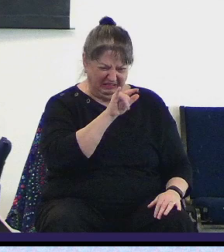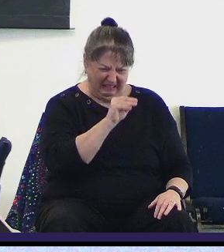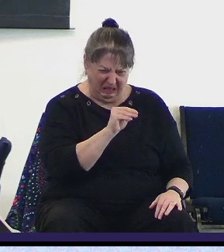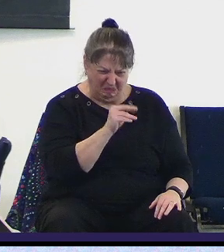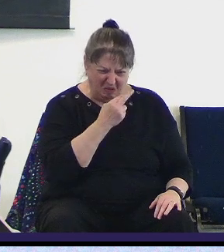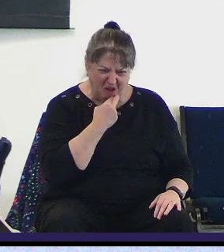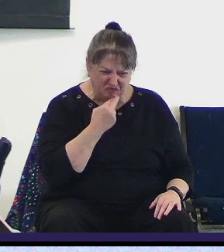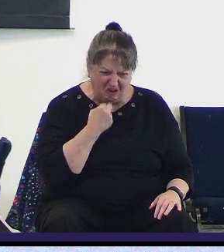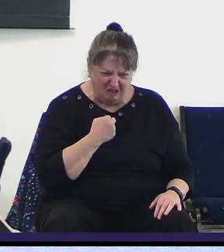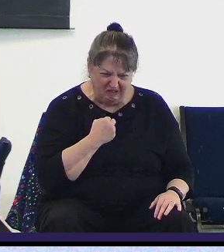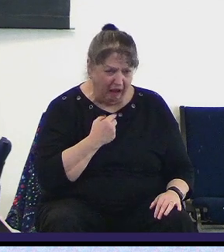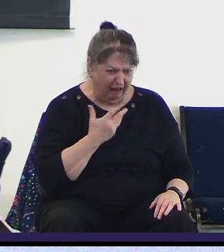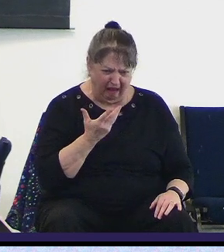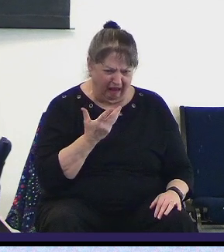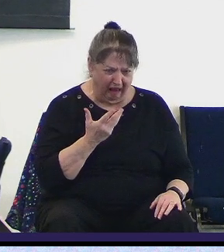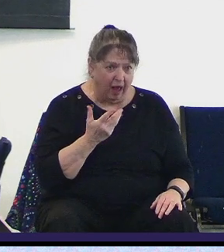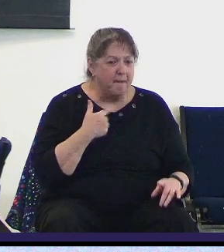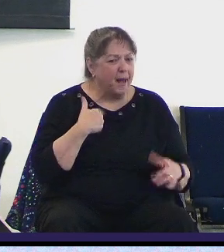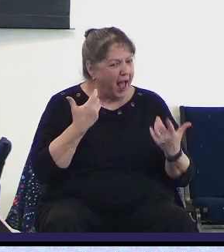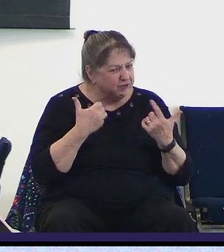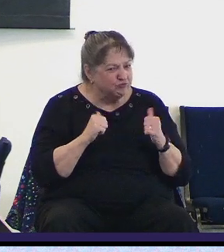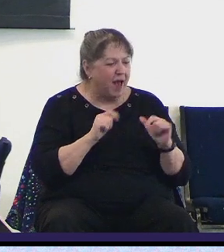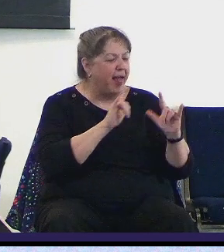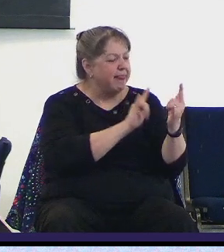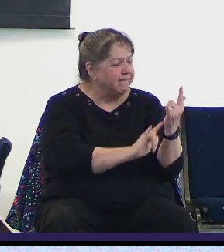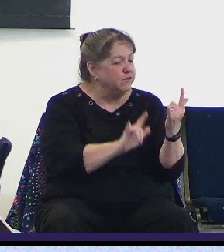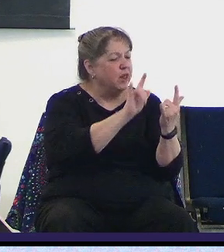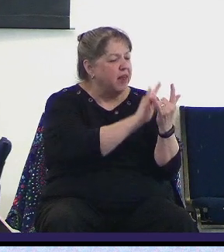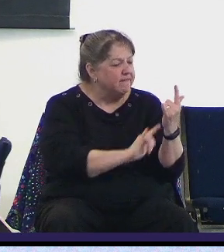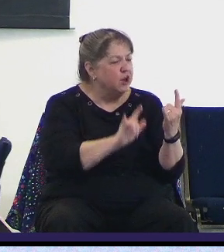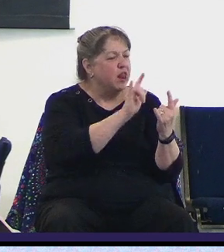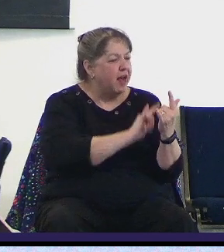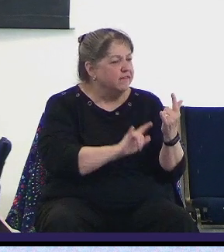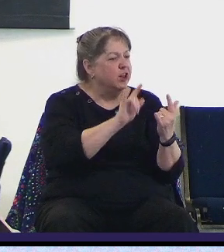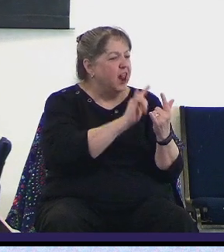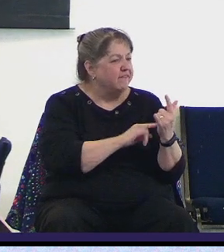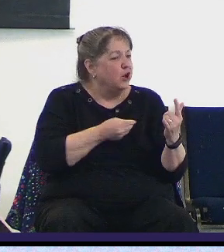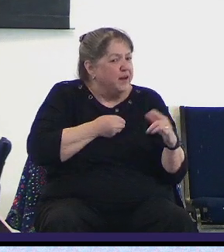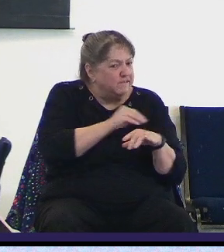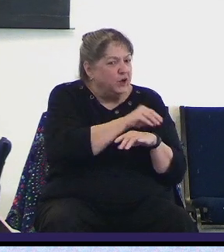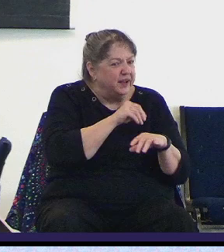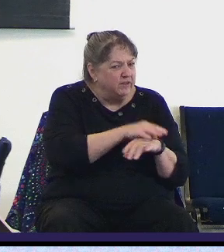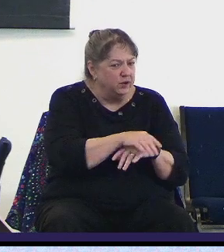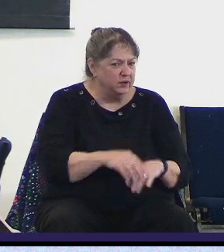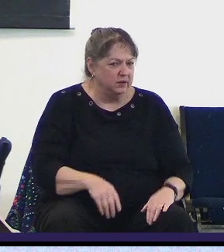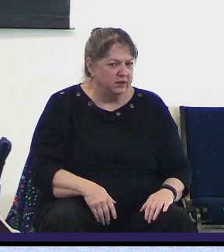he comes up to me, a strong Muslim, and he says to me, "Hey, I need to talk to you."